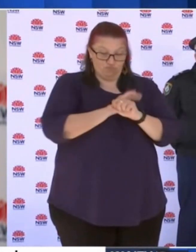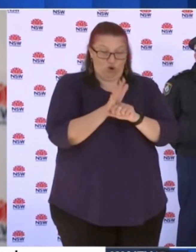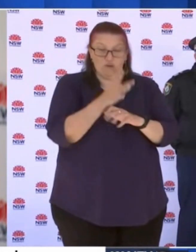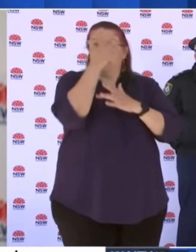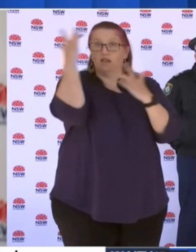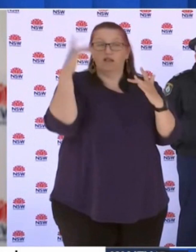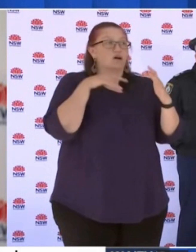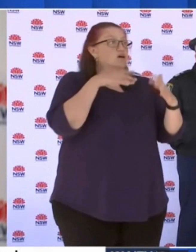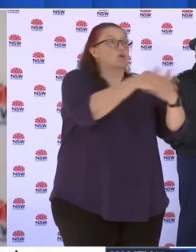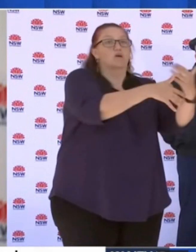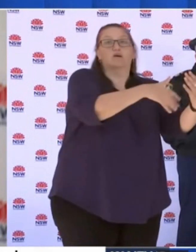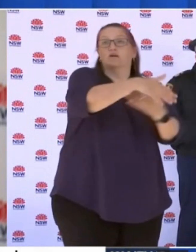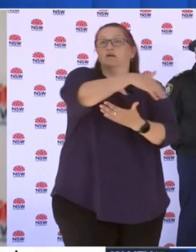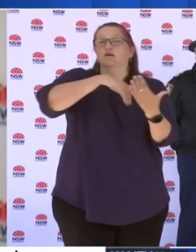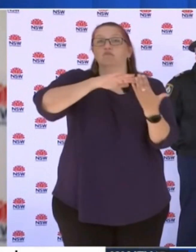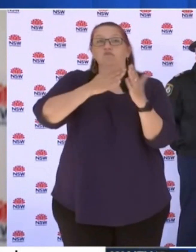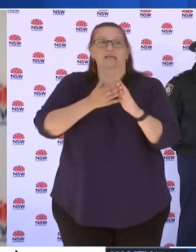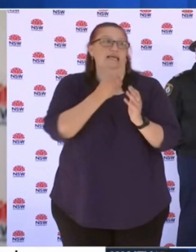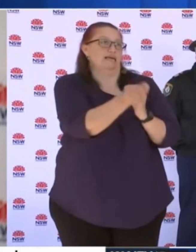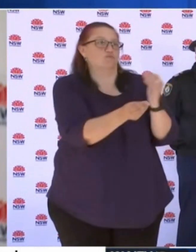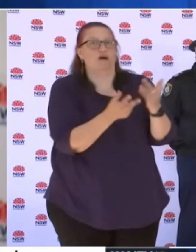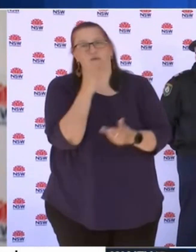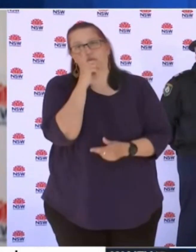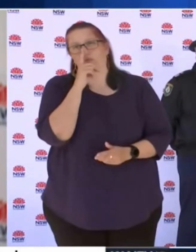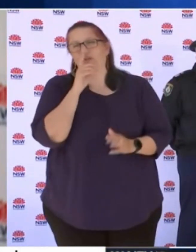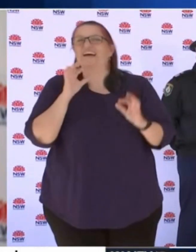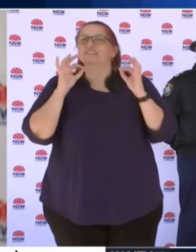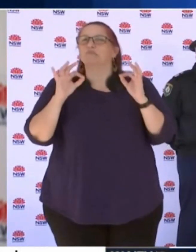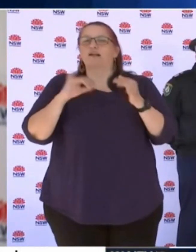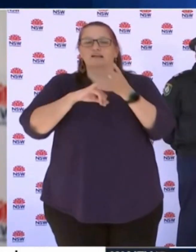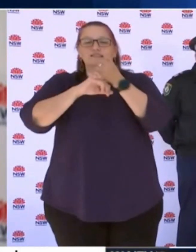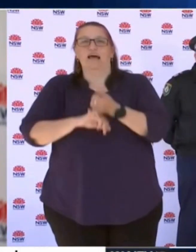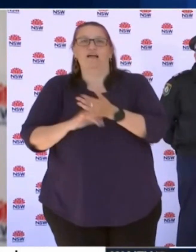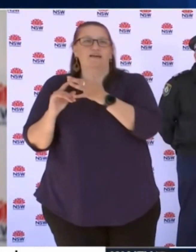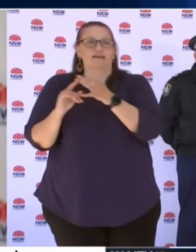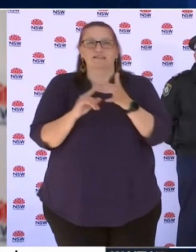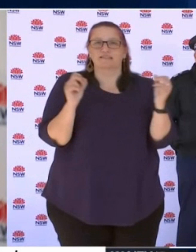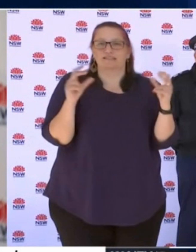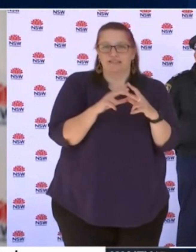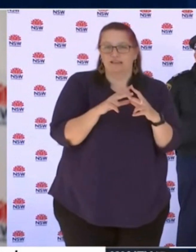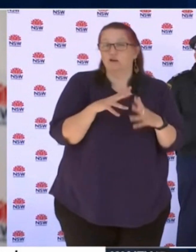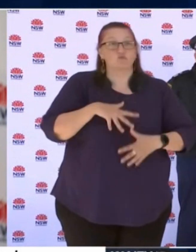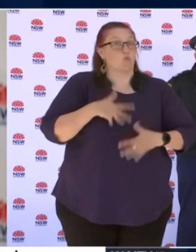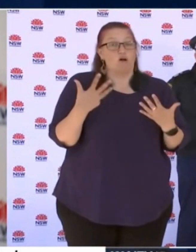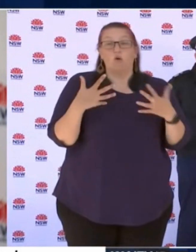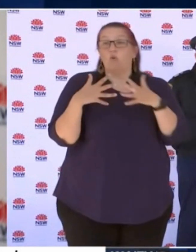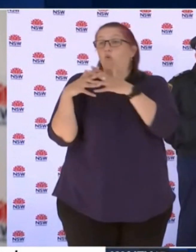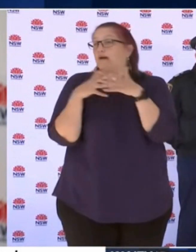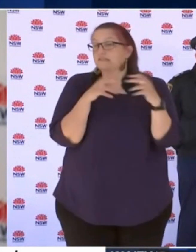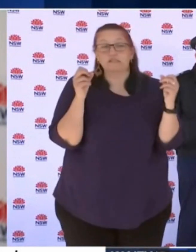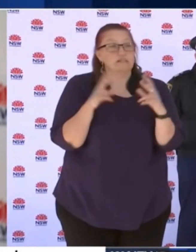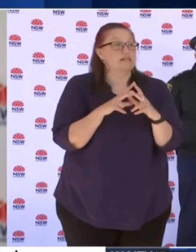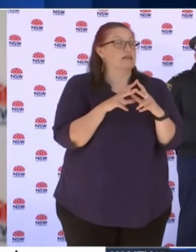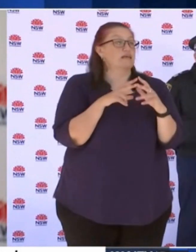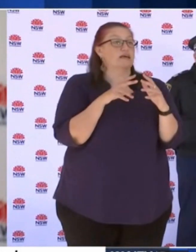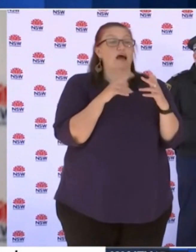southeast Sydney zone, because we know that area already has a high concentration of cases. We don't want to see Western Sydney and southwestern Sydney develop further cases